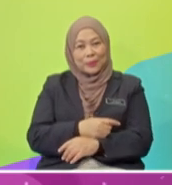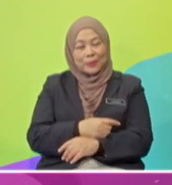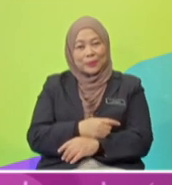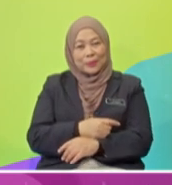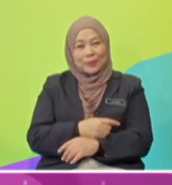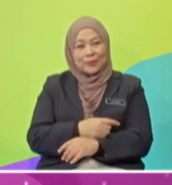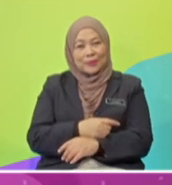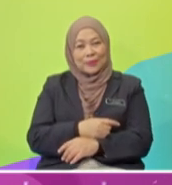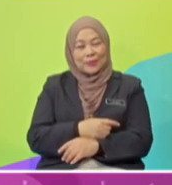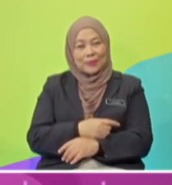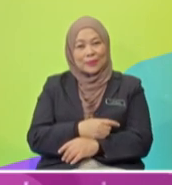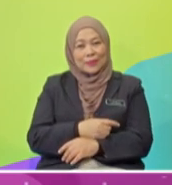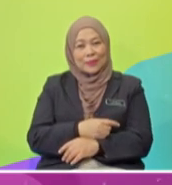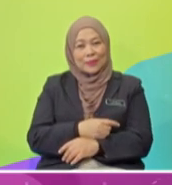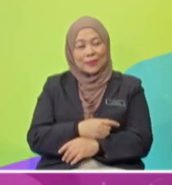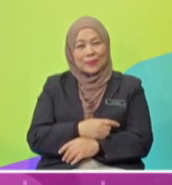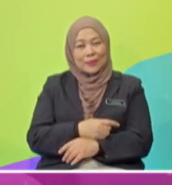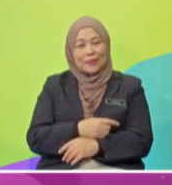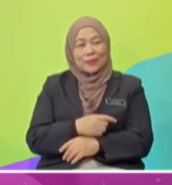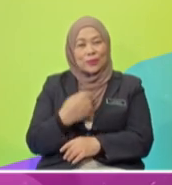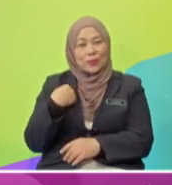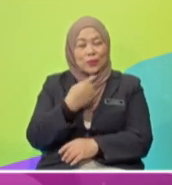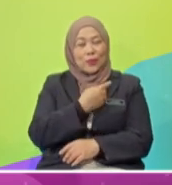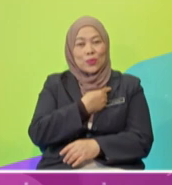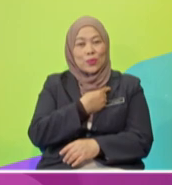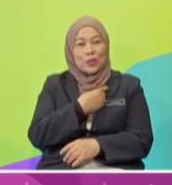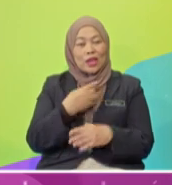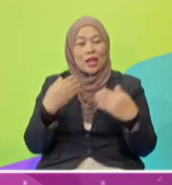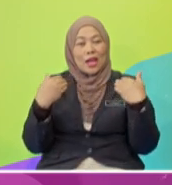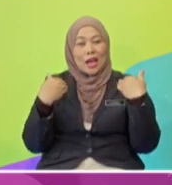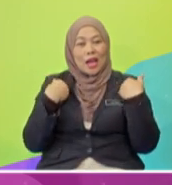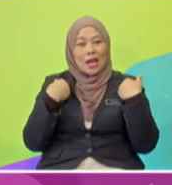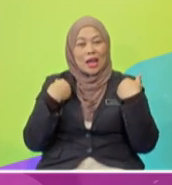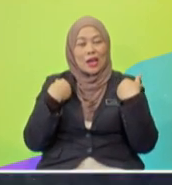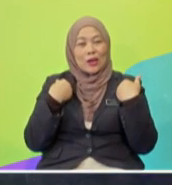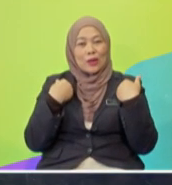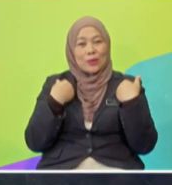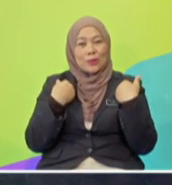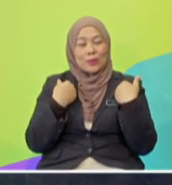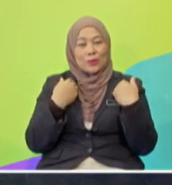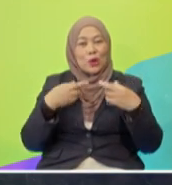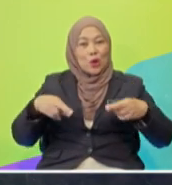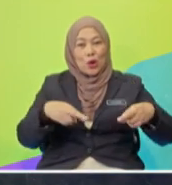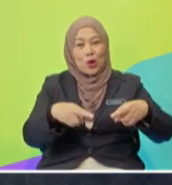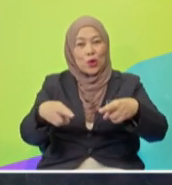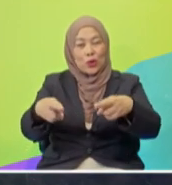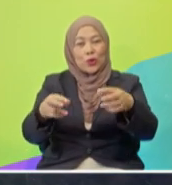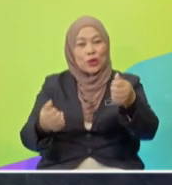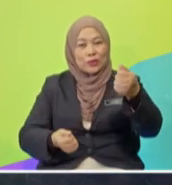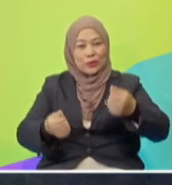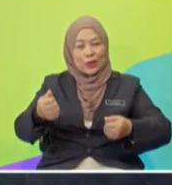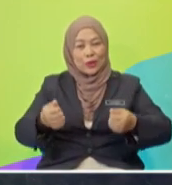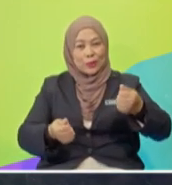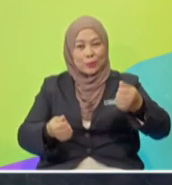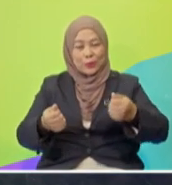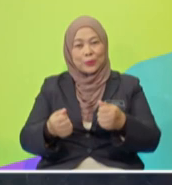considered to be rail transport and road transport. Oh, Teacher, can you share with us